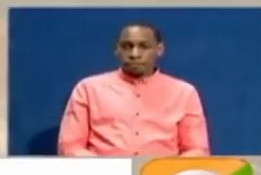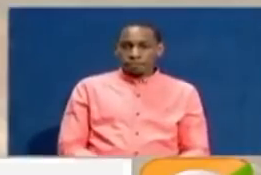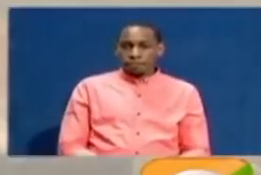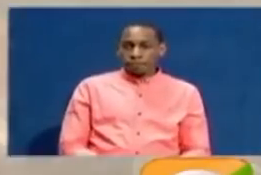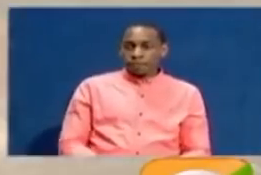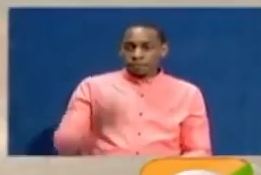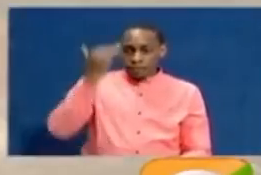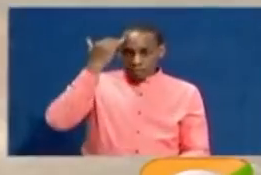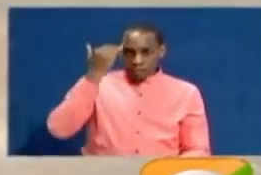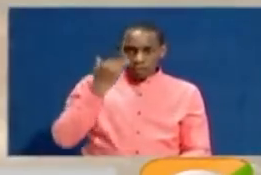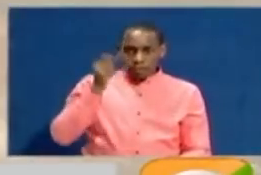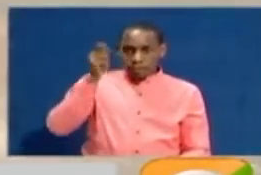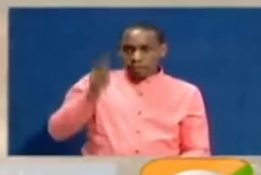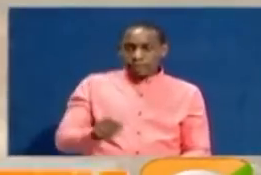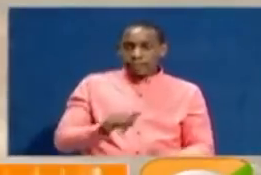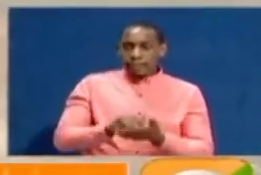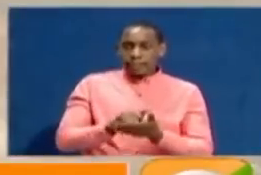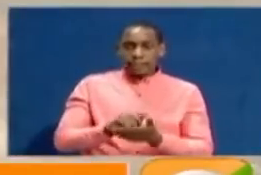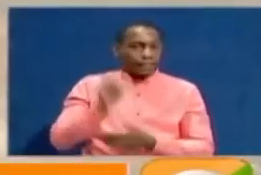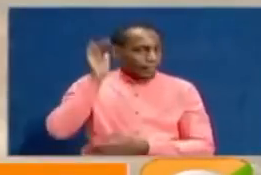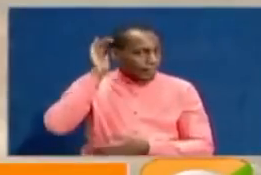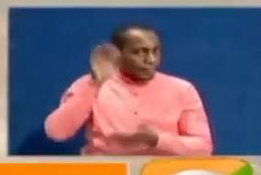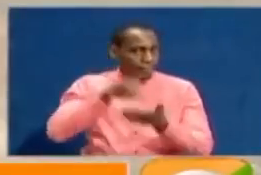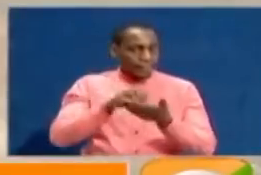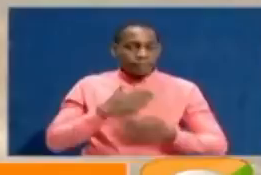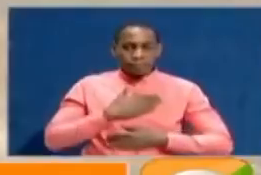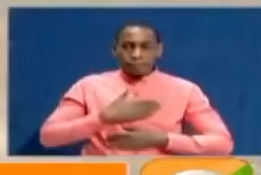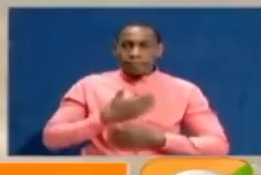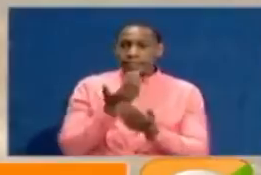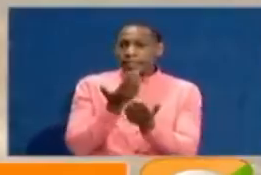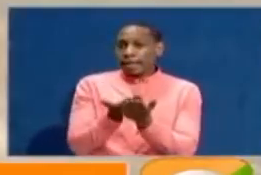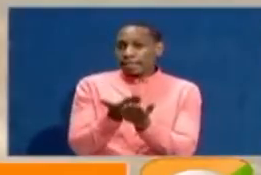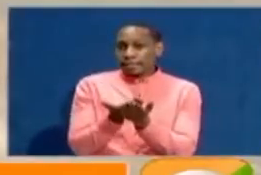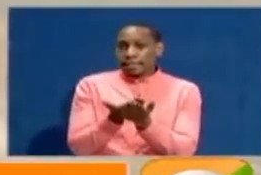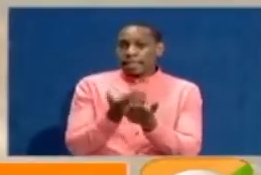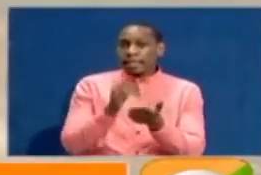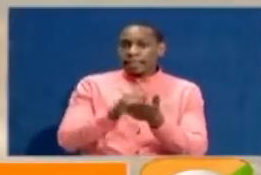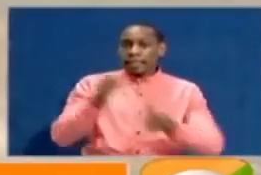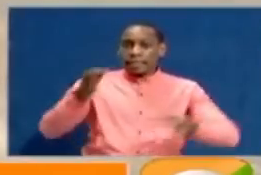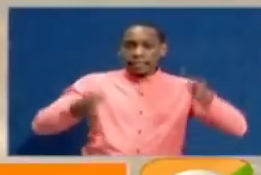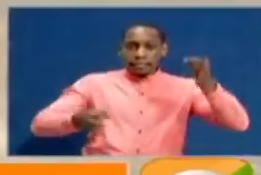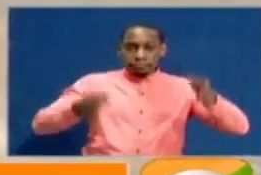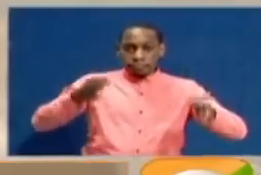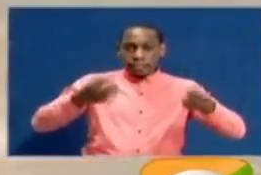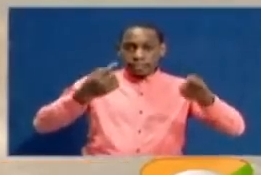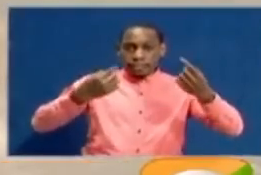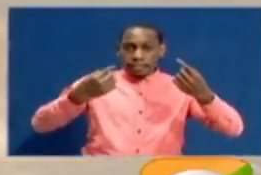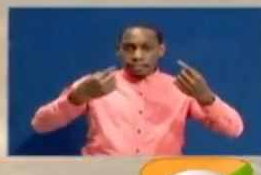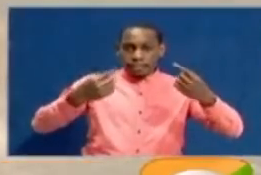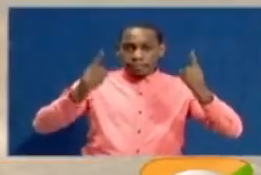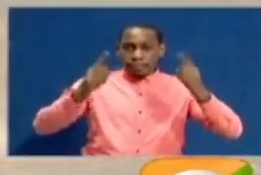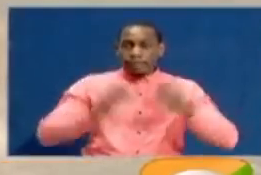The magistrate who will handle this case, we kindly ask that justice prevail.